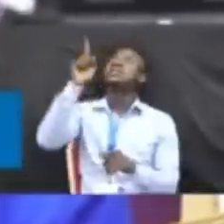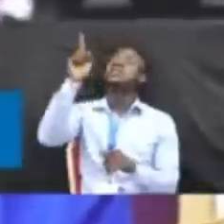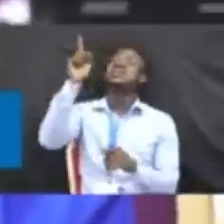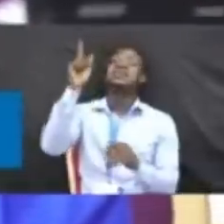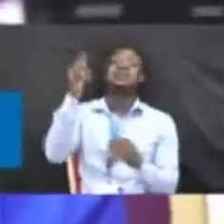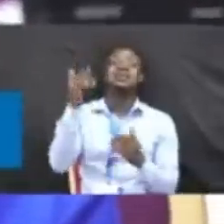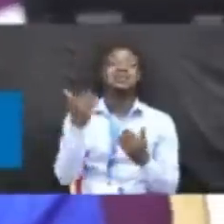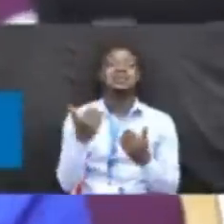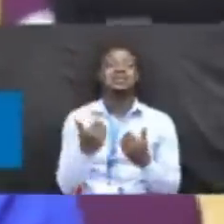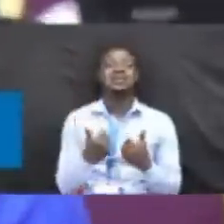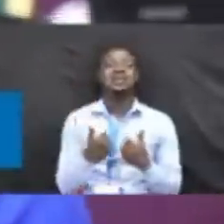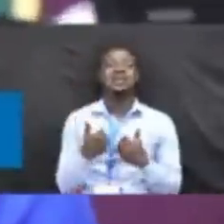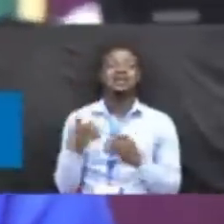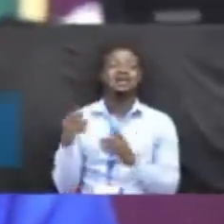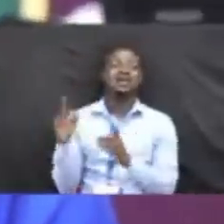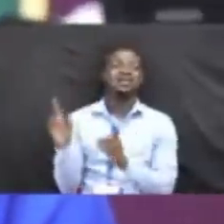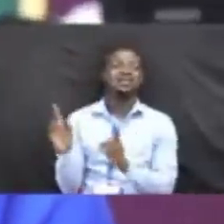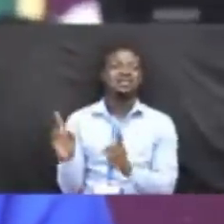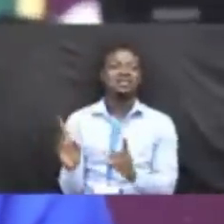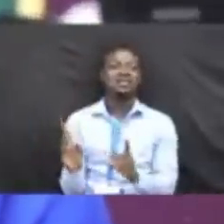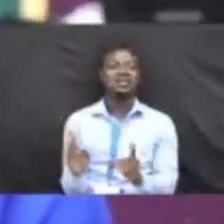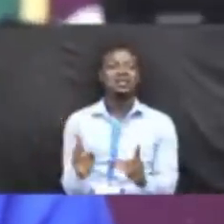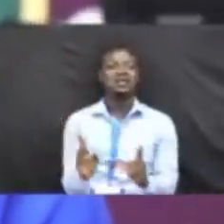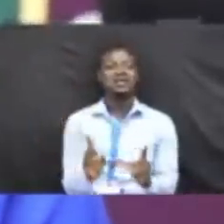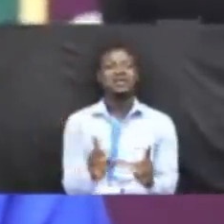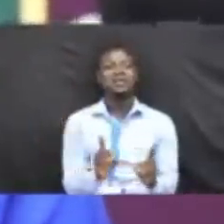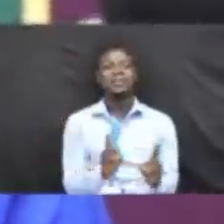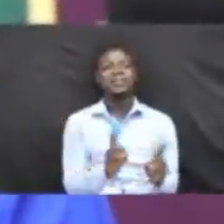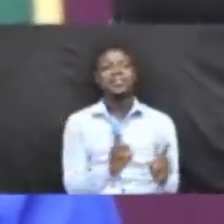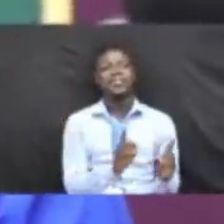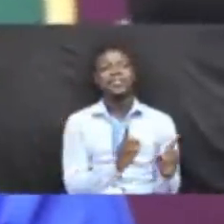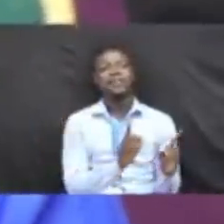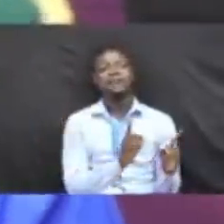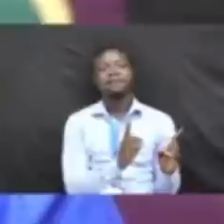s'aimer, son son grand grand s'aimer.